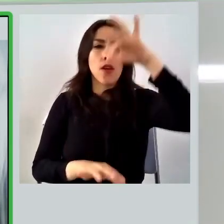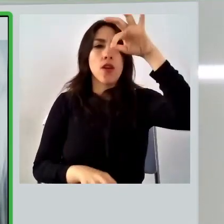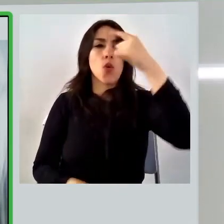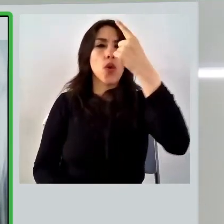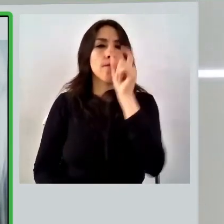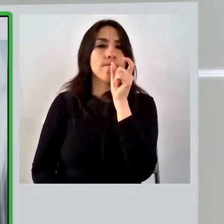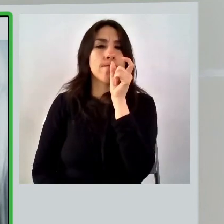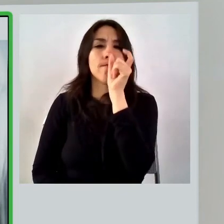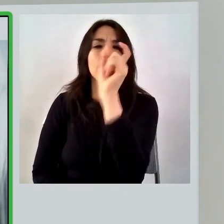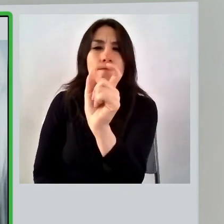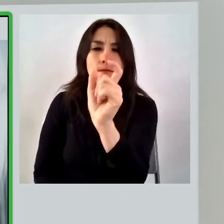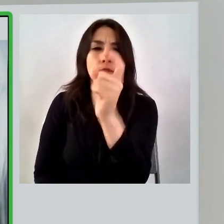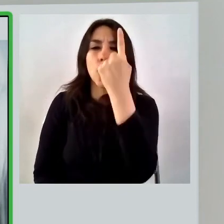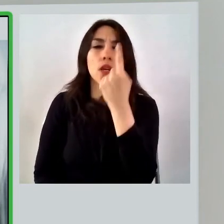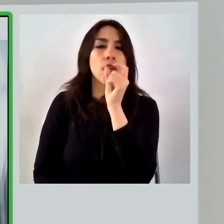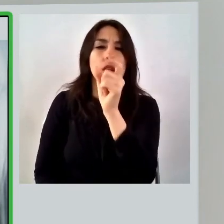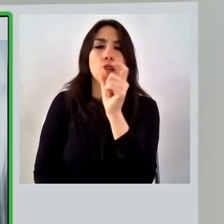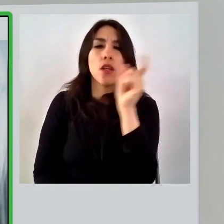room for improvement.